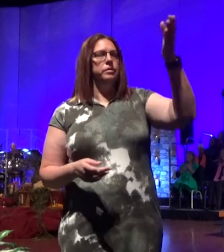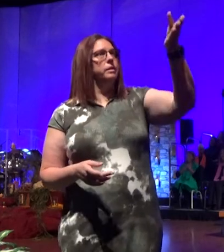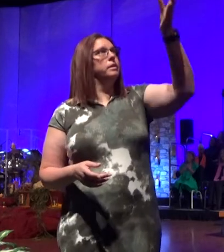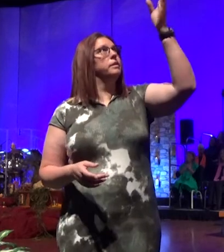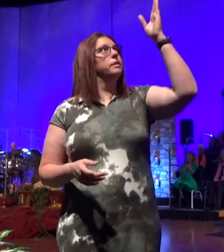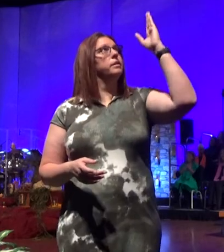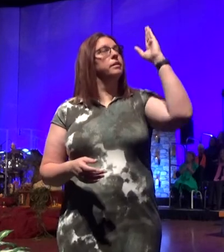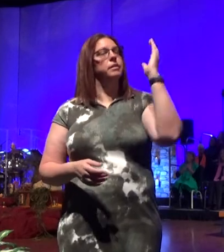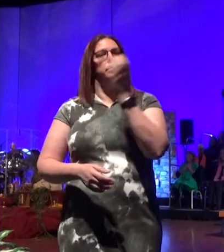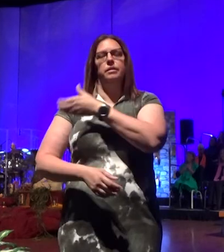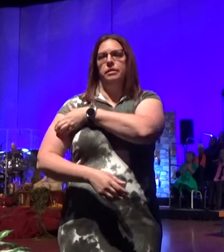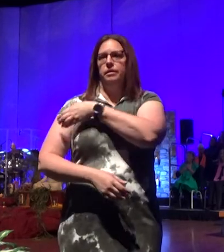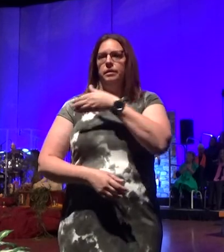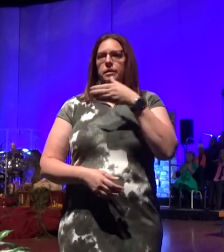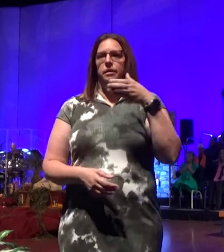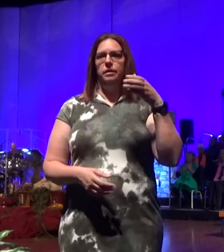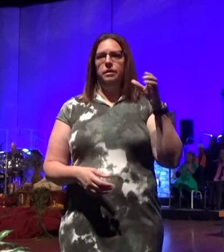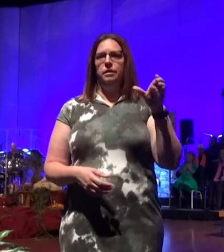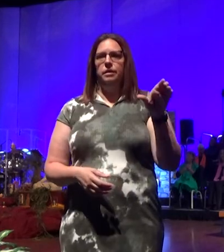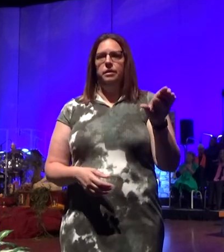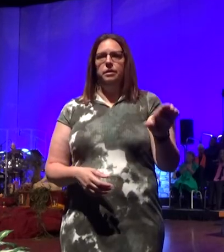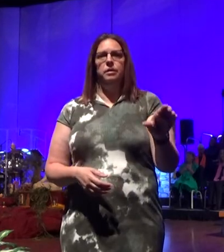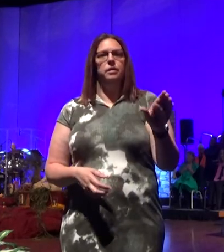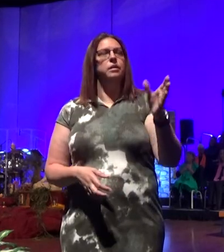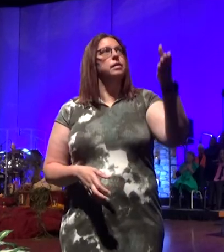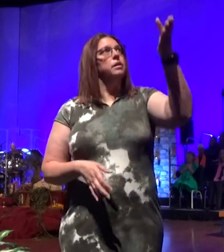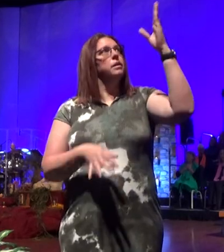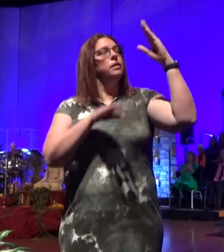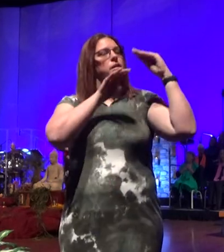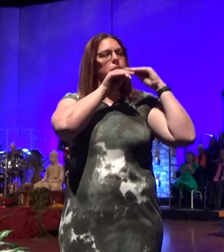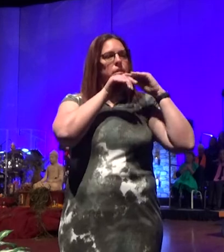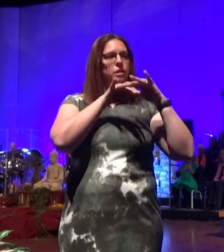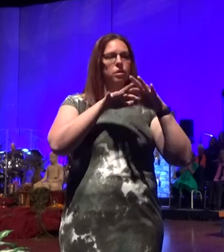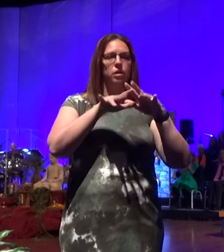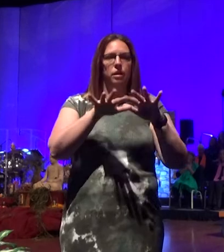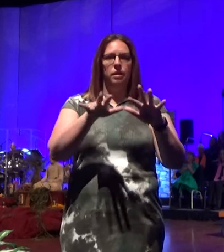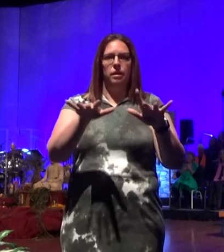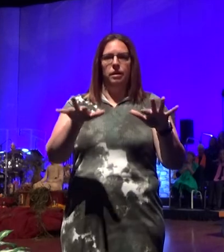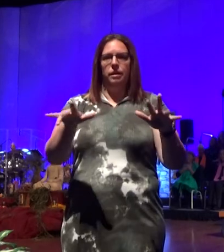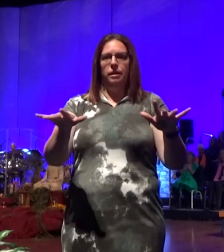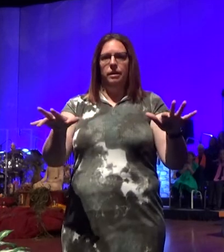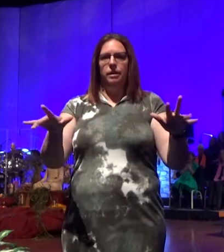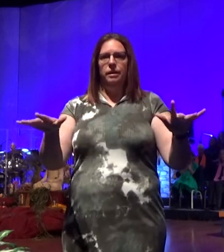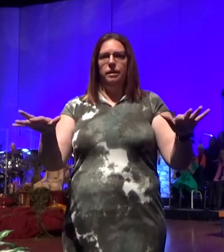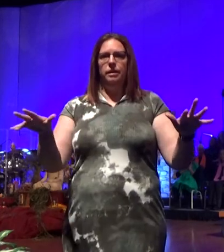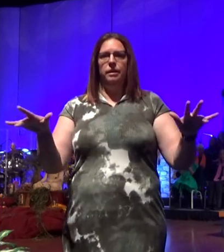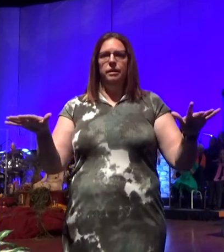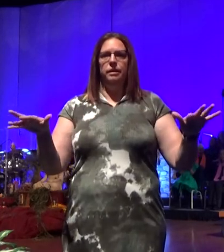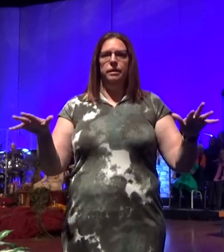feel the mighty power and the grace.